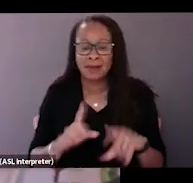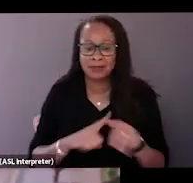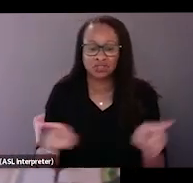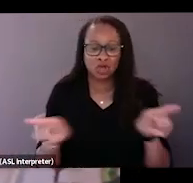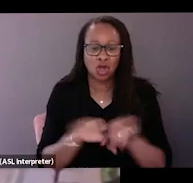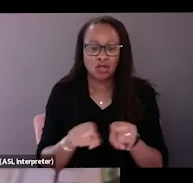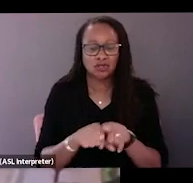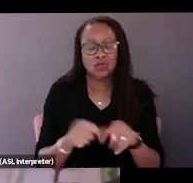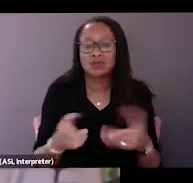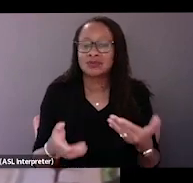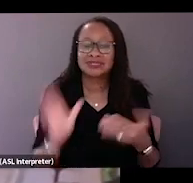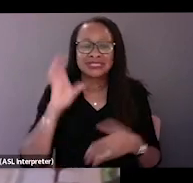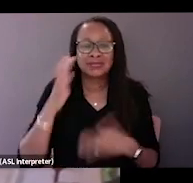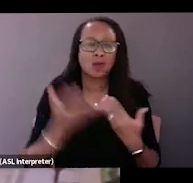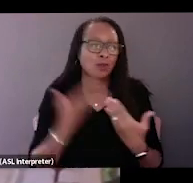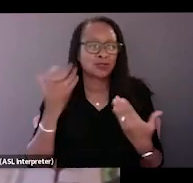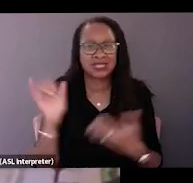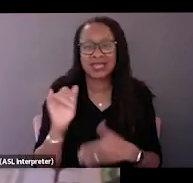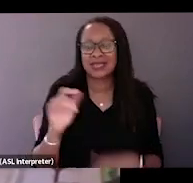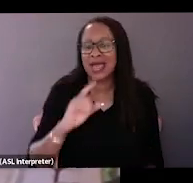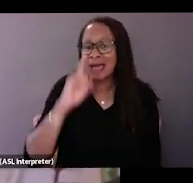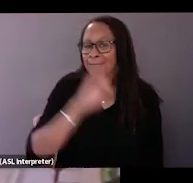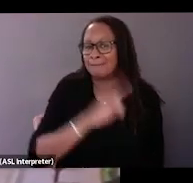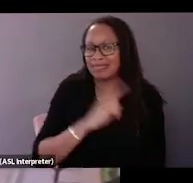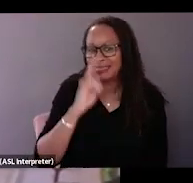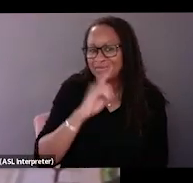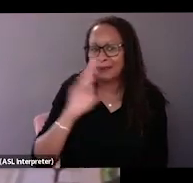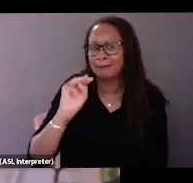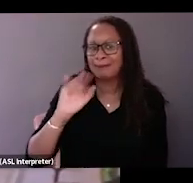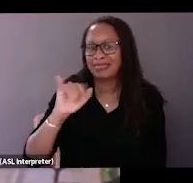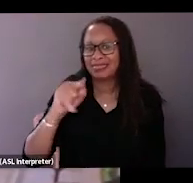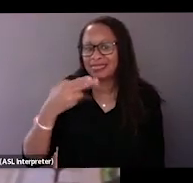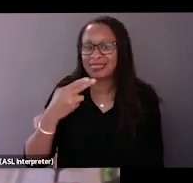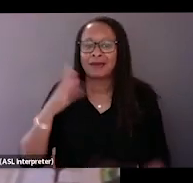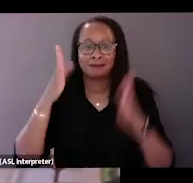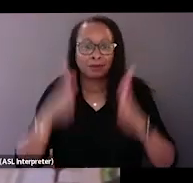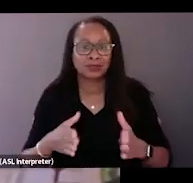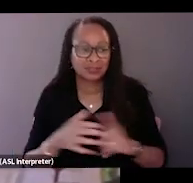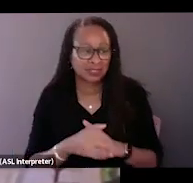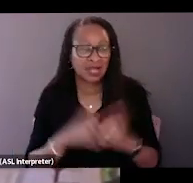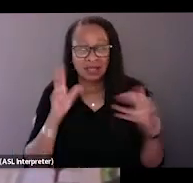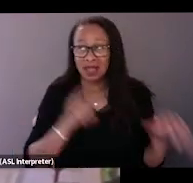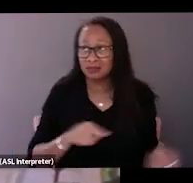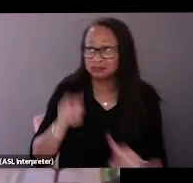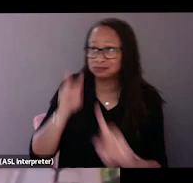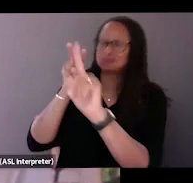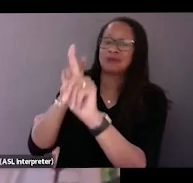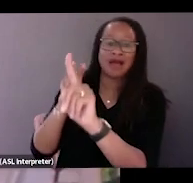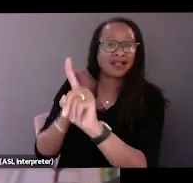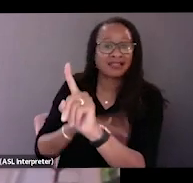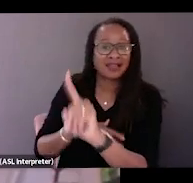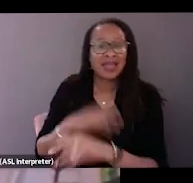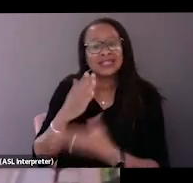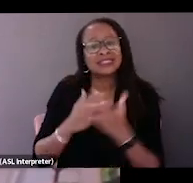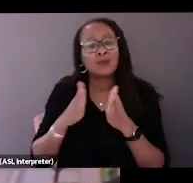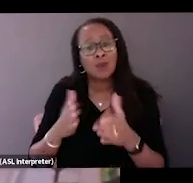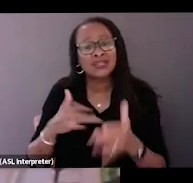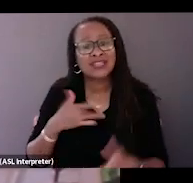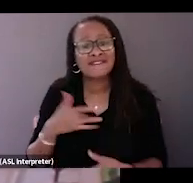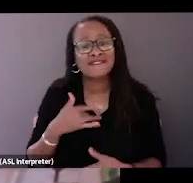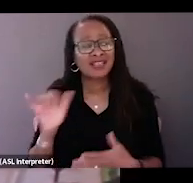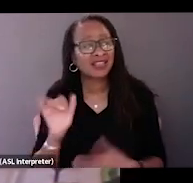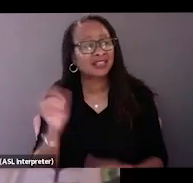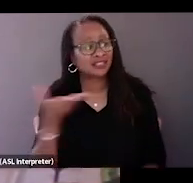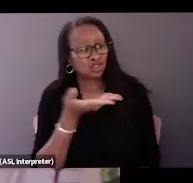this mythological person and figure in your film. And so in some ways, I almost felt like she was